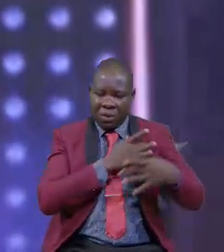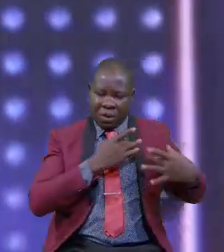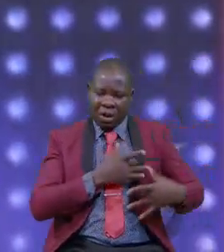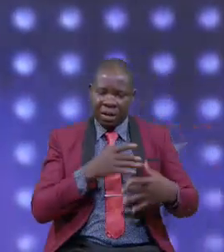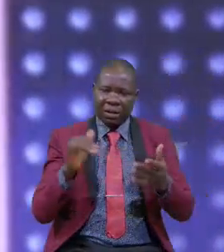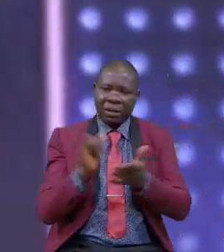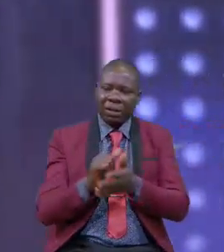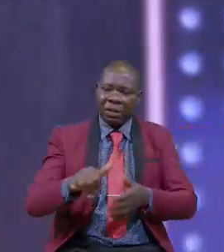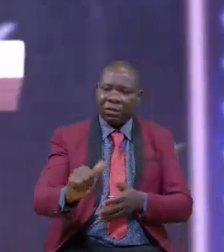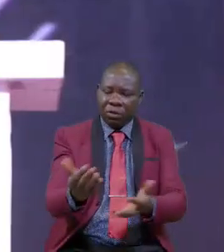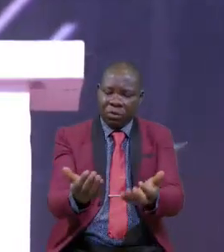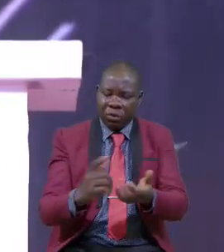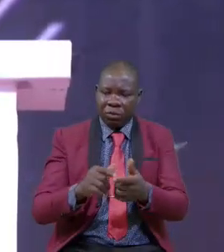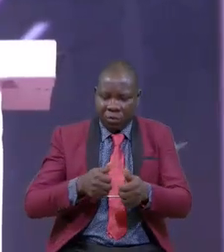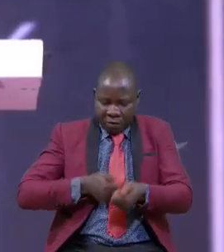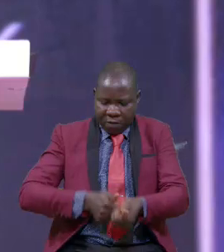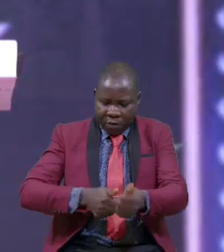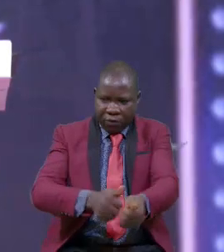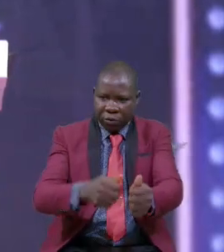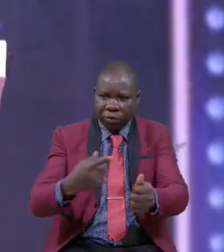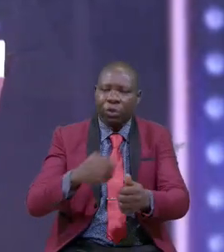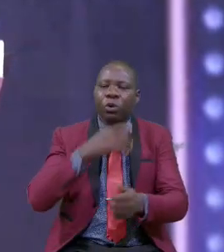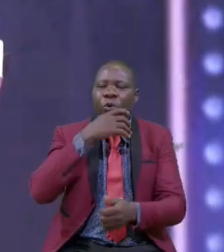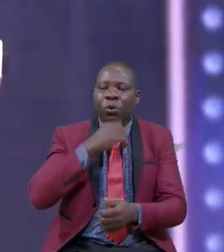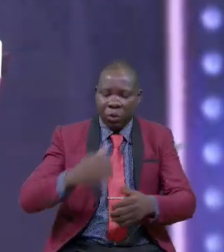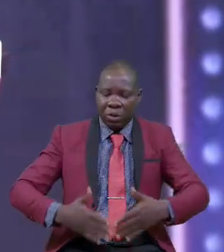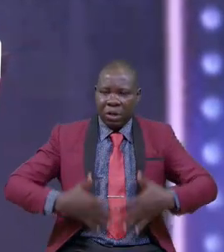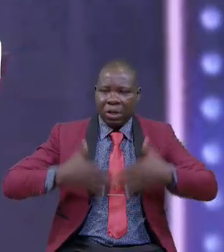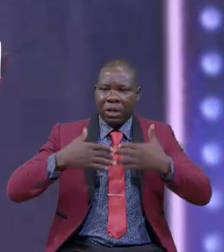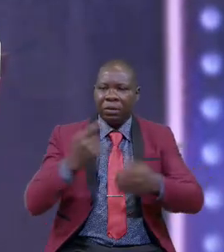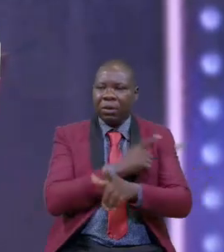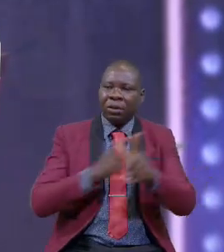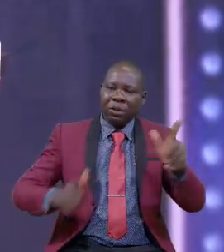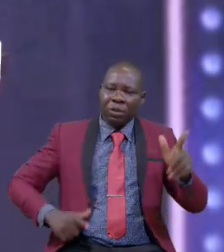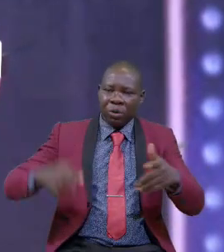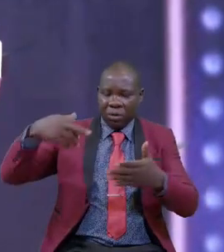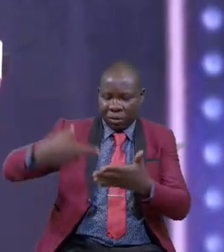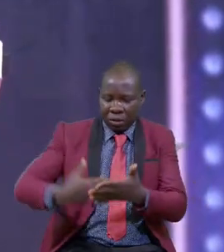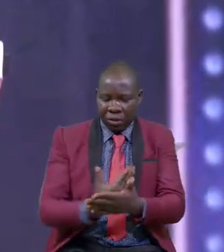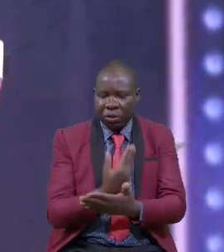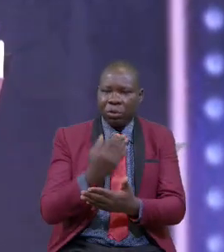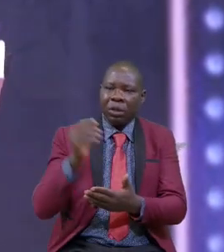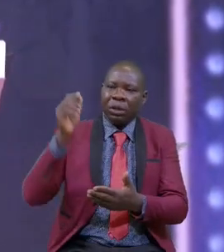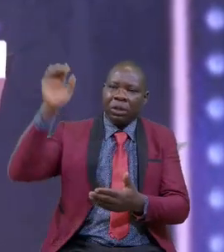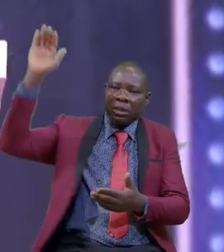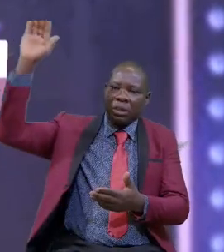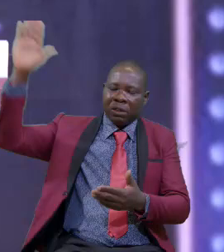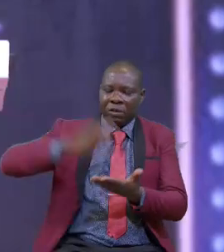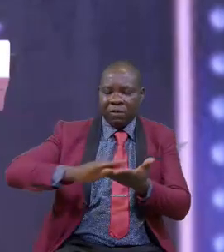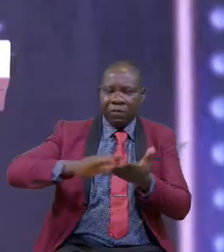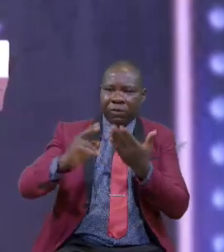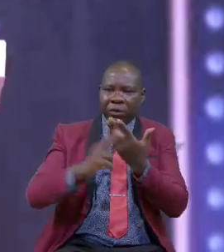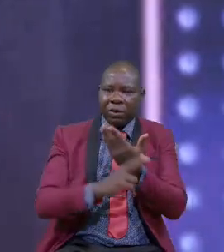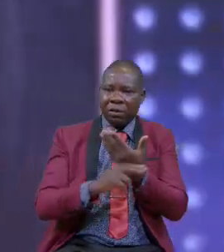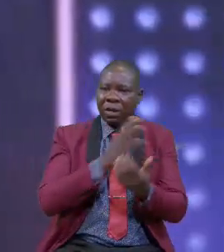old life? The Lord will renew his forgiveness and our forgiveness to other people